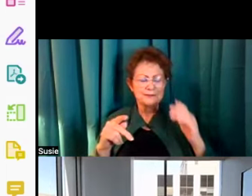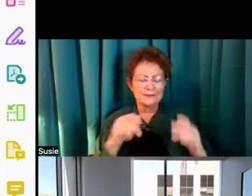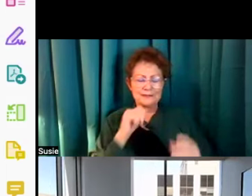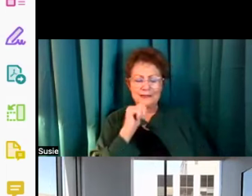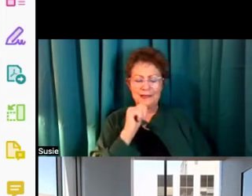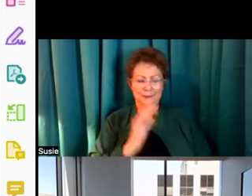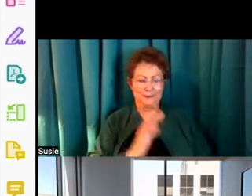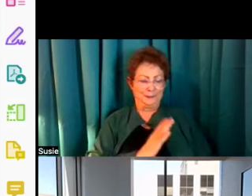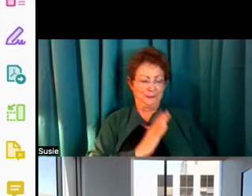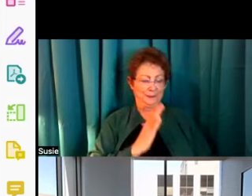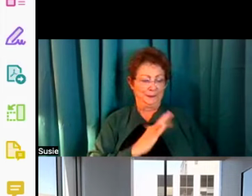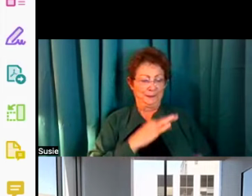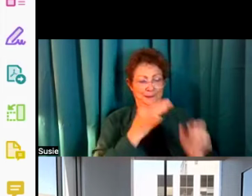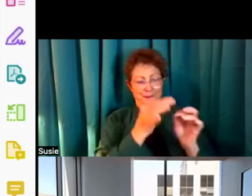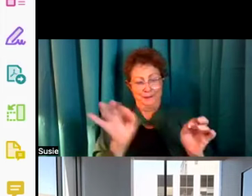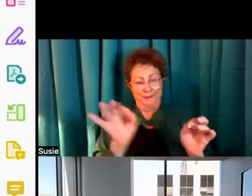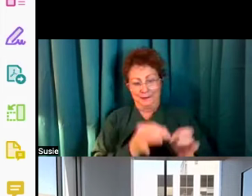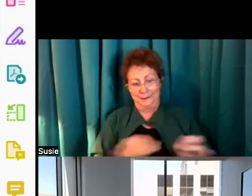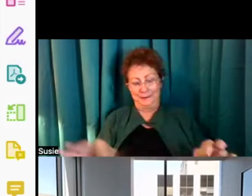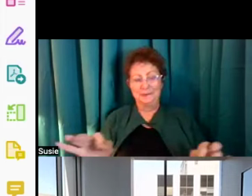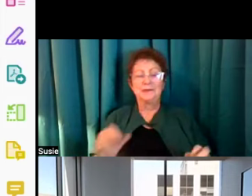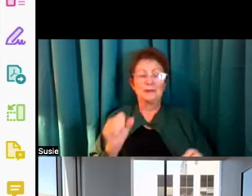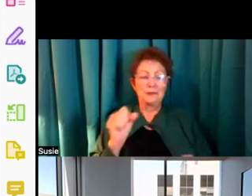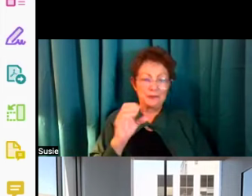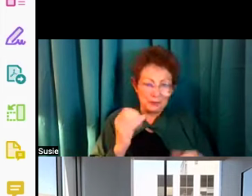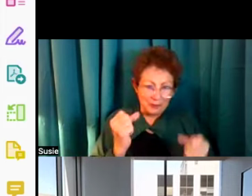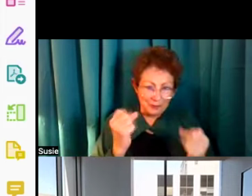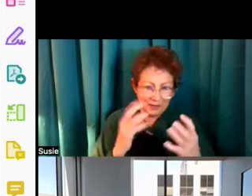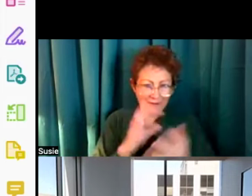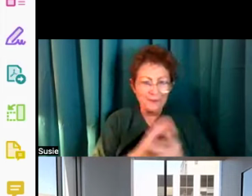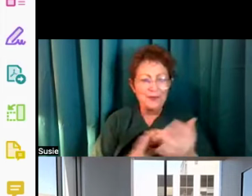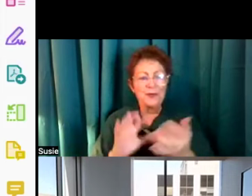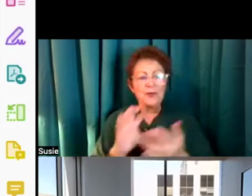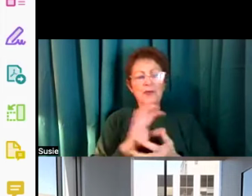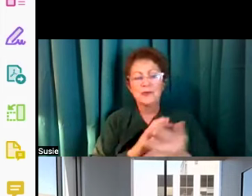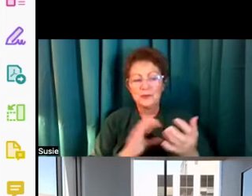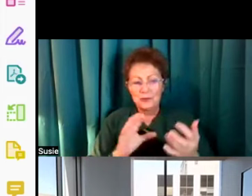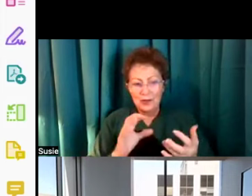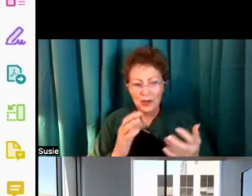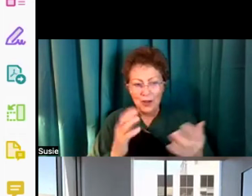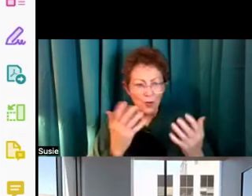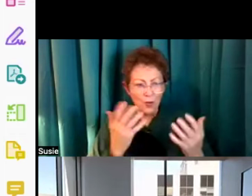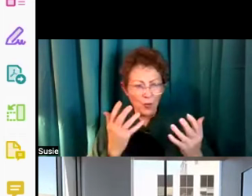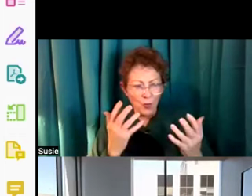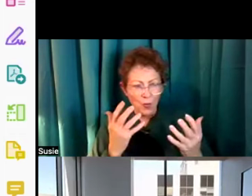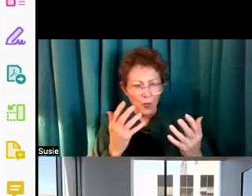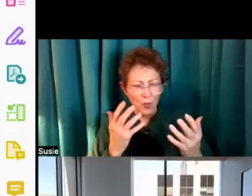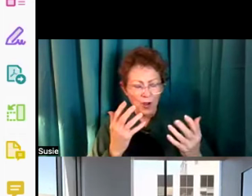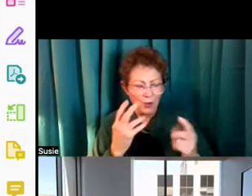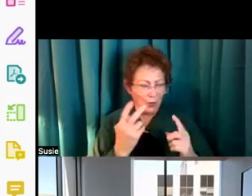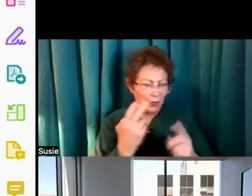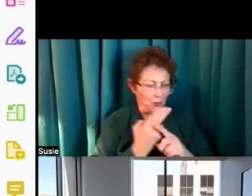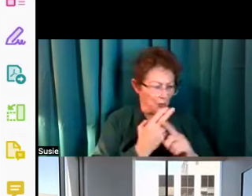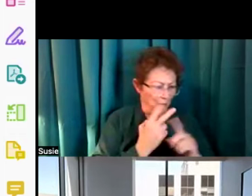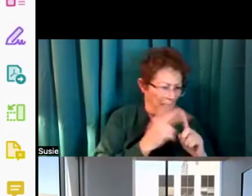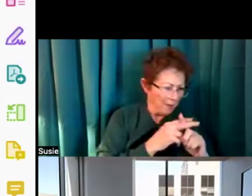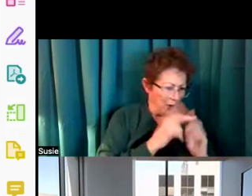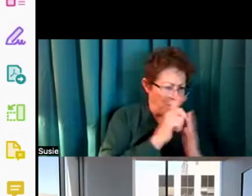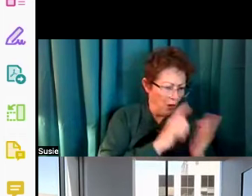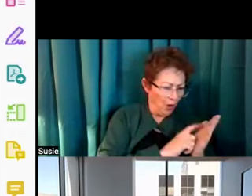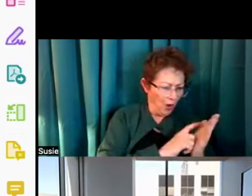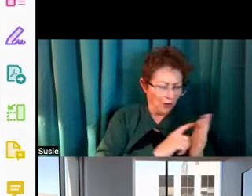elegantly tied into the broader corporate code. So there's often a lot of confusion as to like what actually applicable law says about, a variety